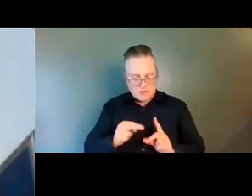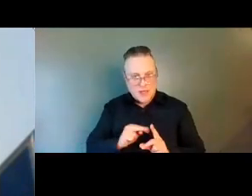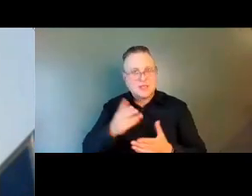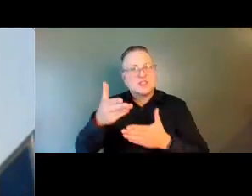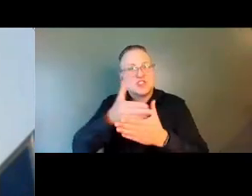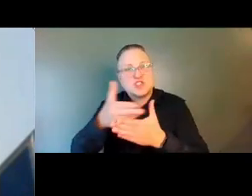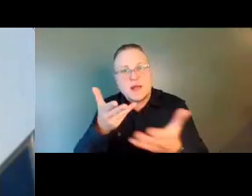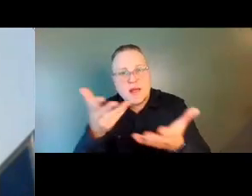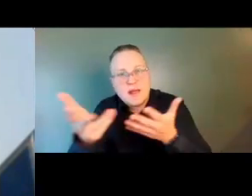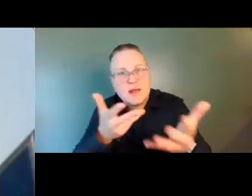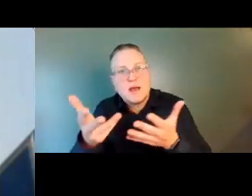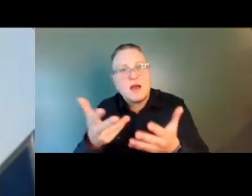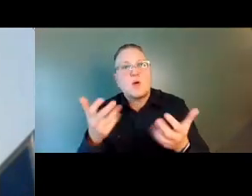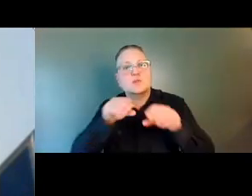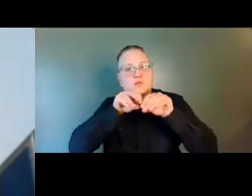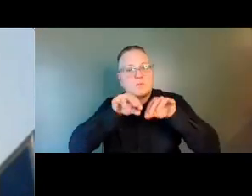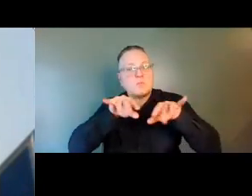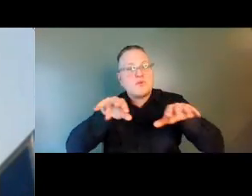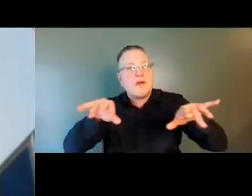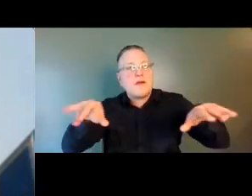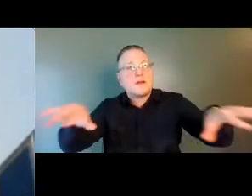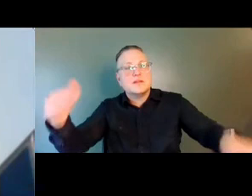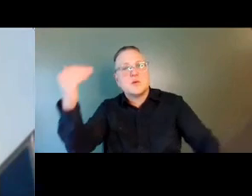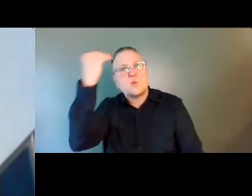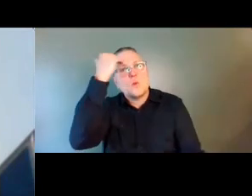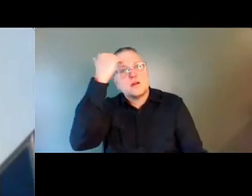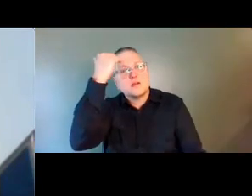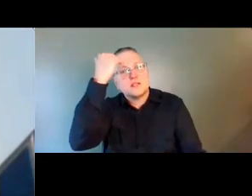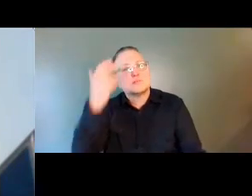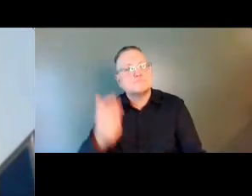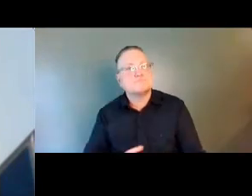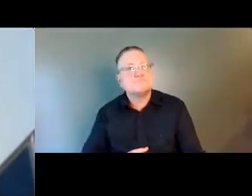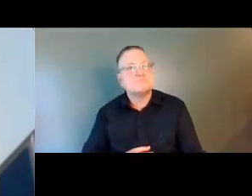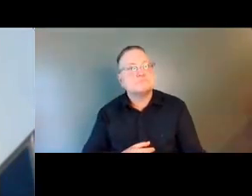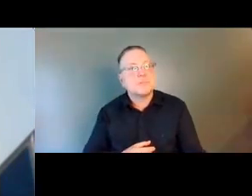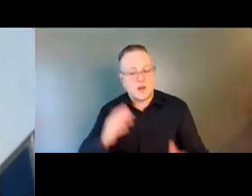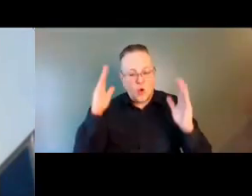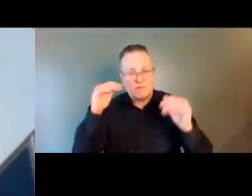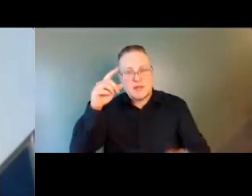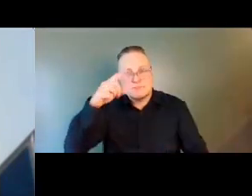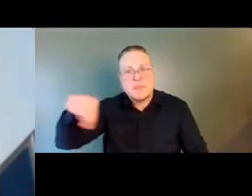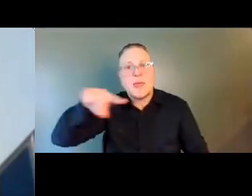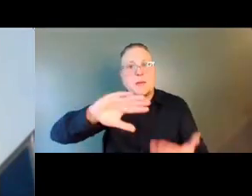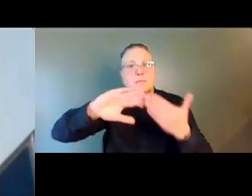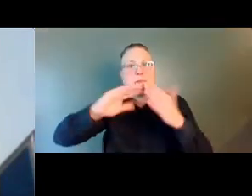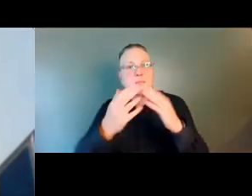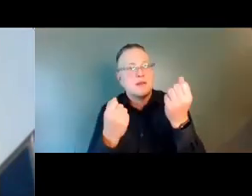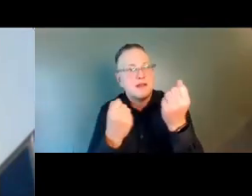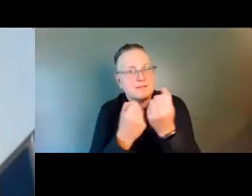a dual understanding and then hopefully also become an advocate. It's a never-ending